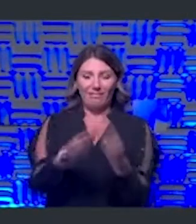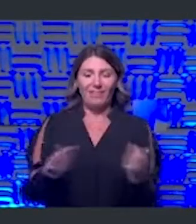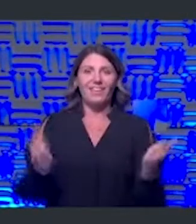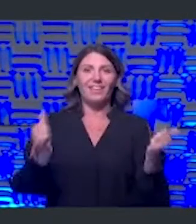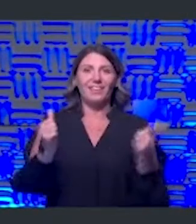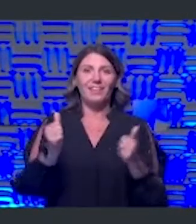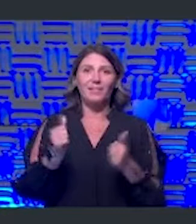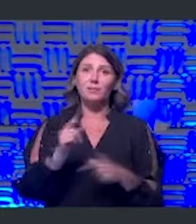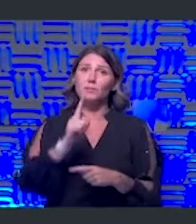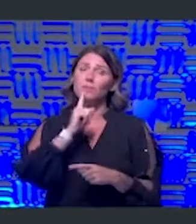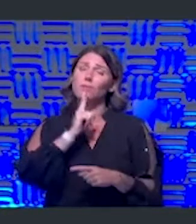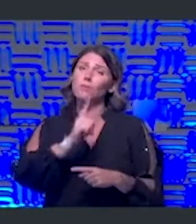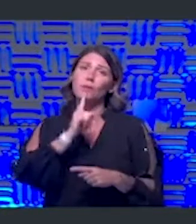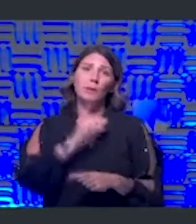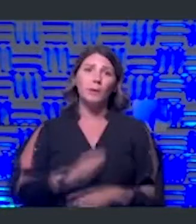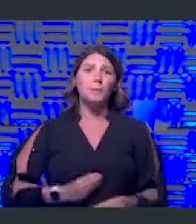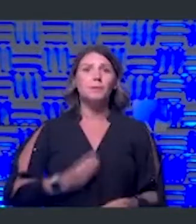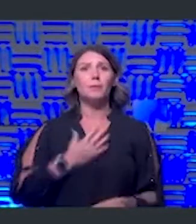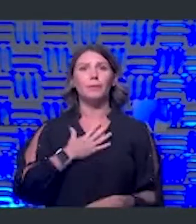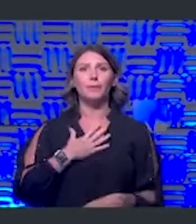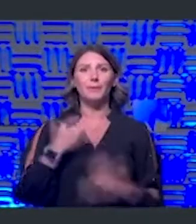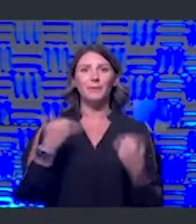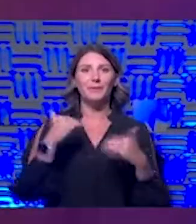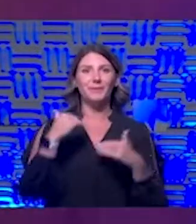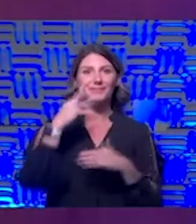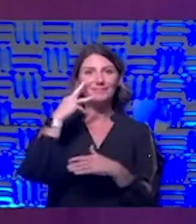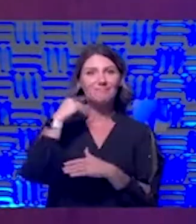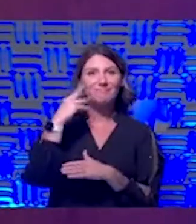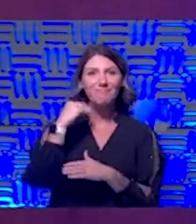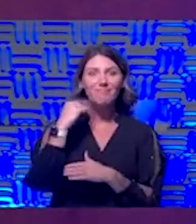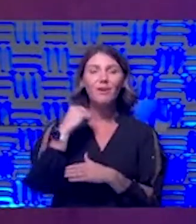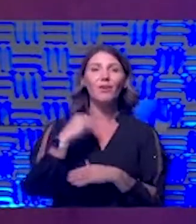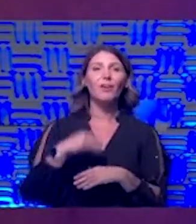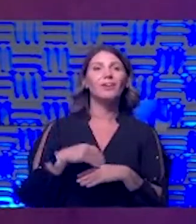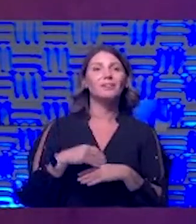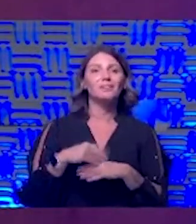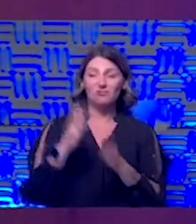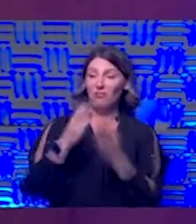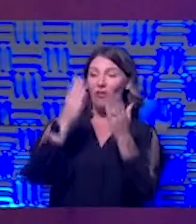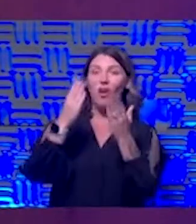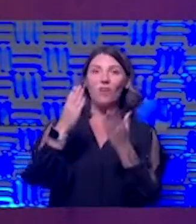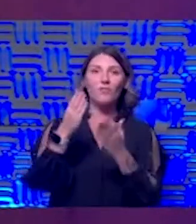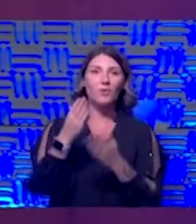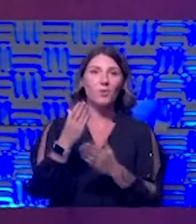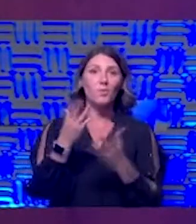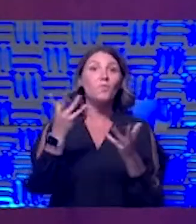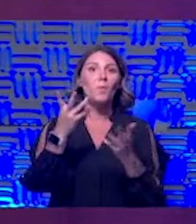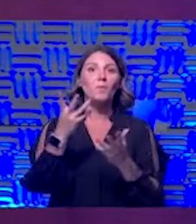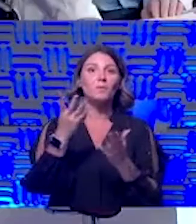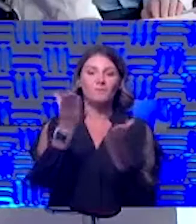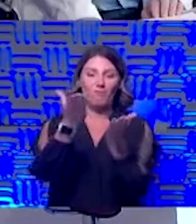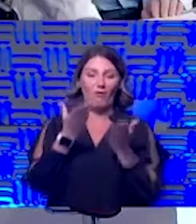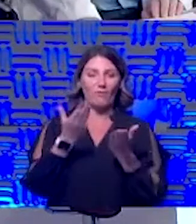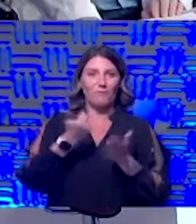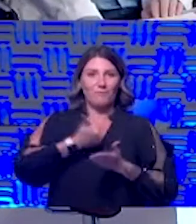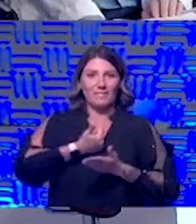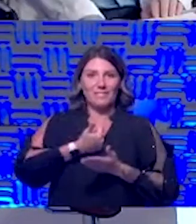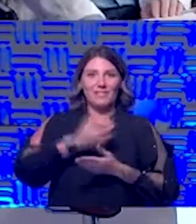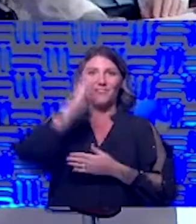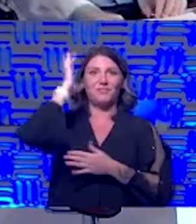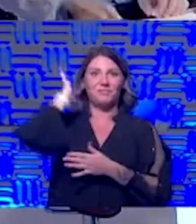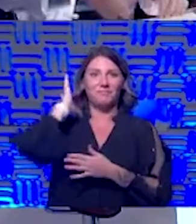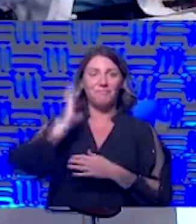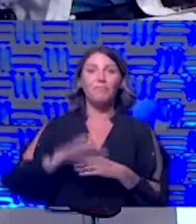rewarding experience to have, to be able to offer what was once offered to me. So talk to us a little